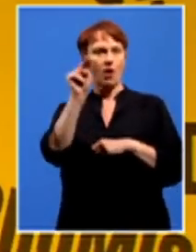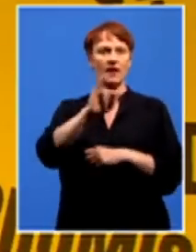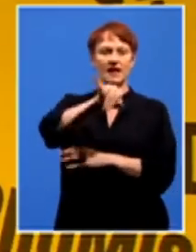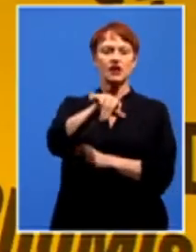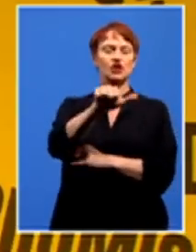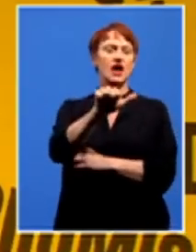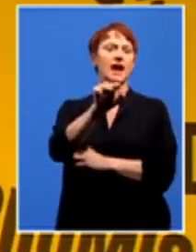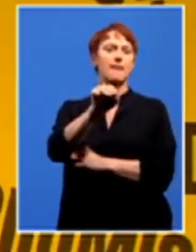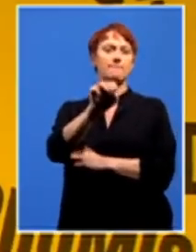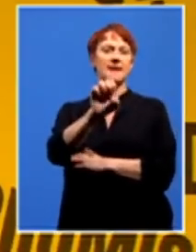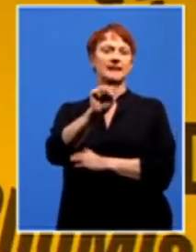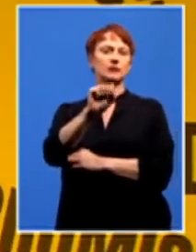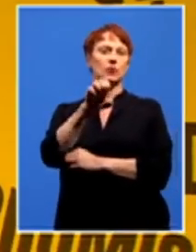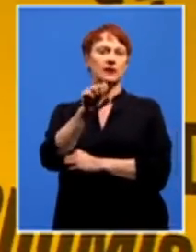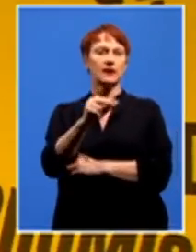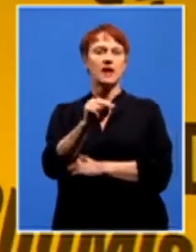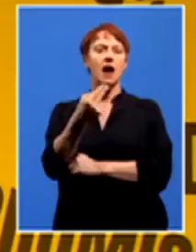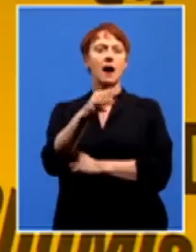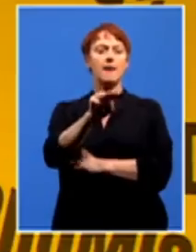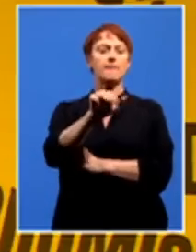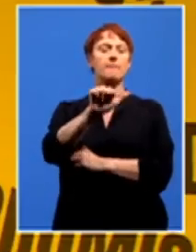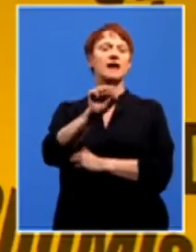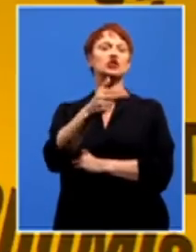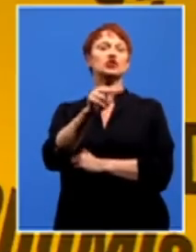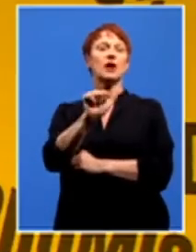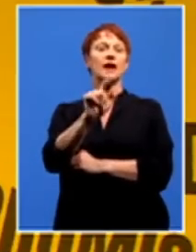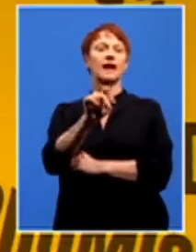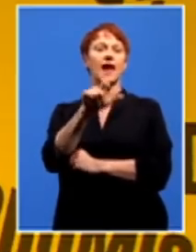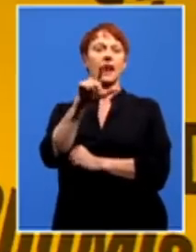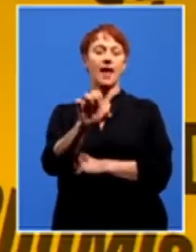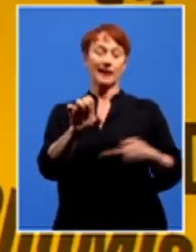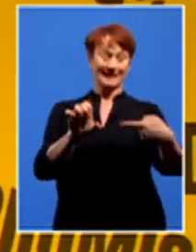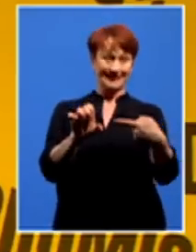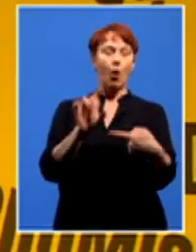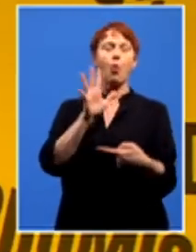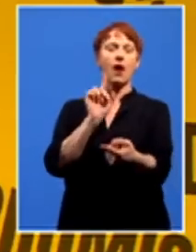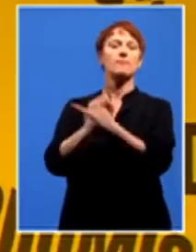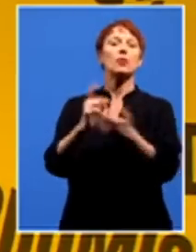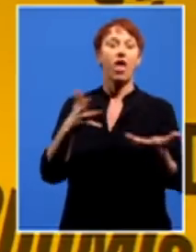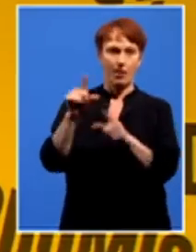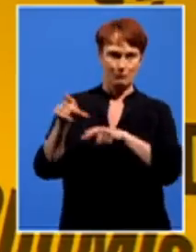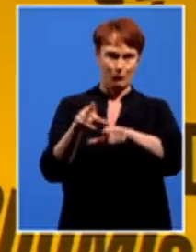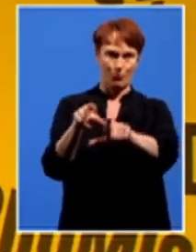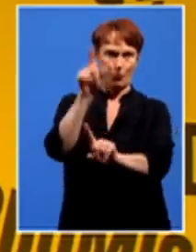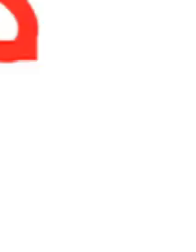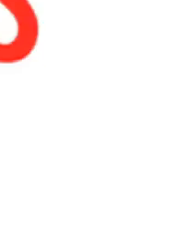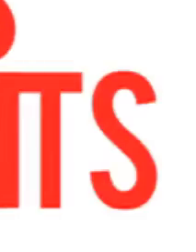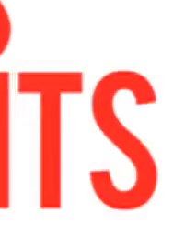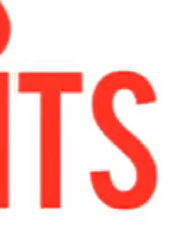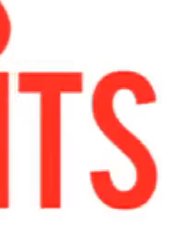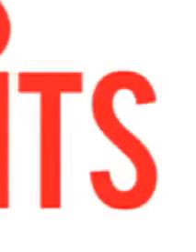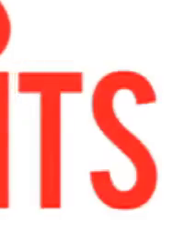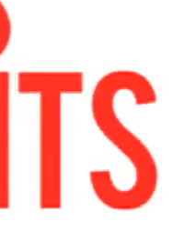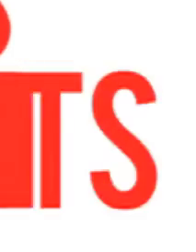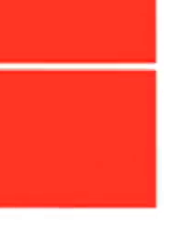Jameson Mashakele, who is one of the oldest residents at the Nkomo Sea village outside Giyani in Limpopo.